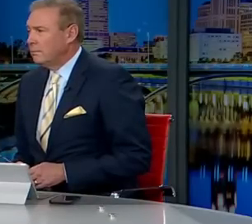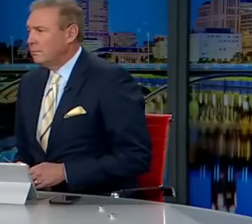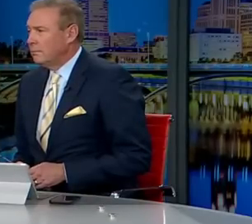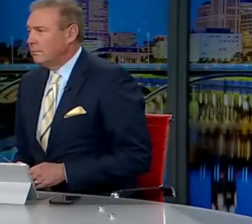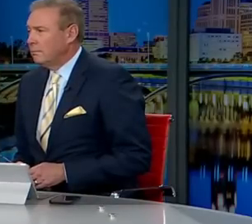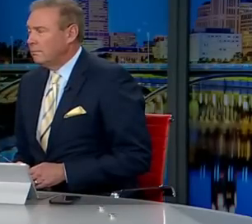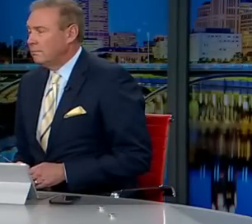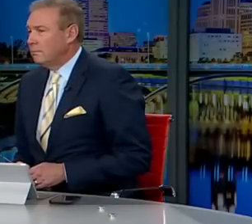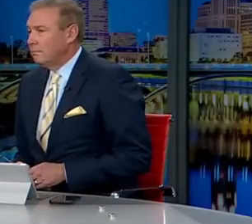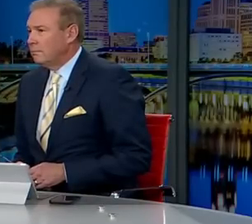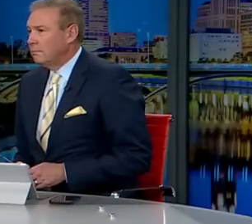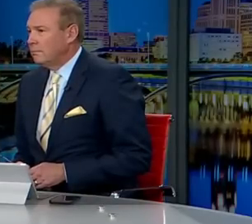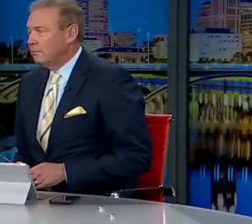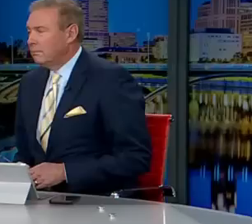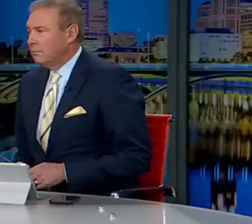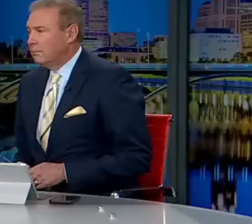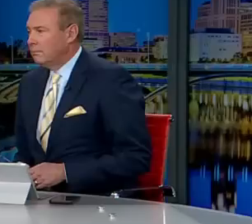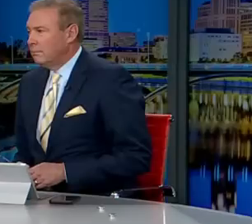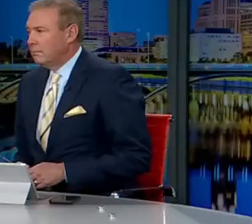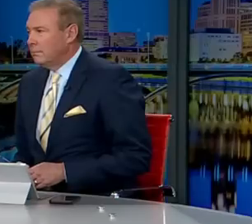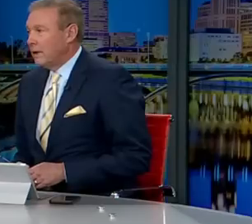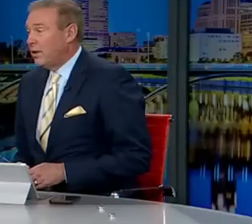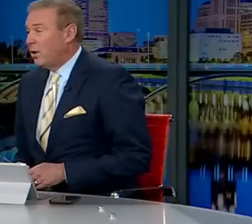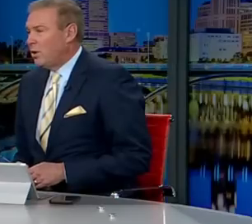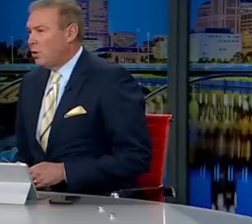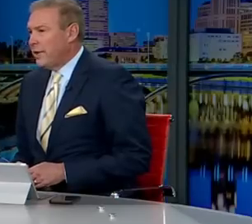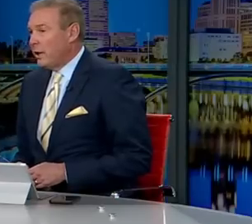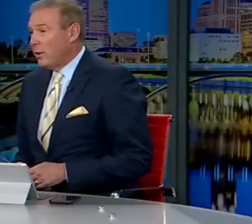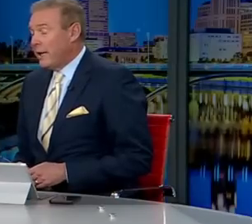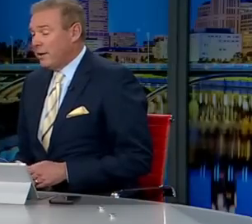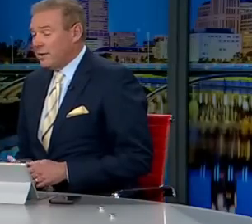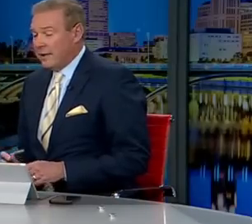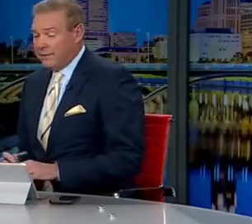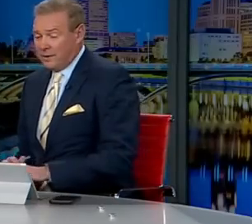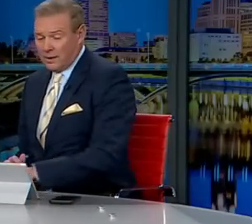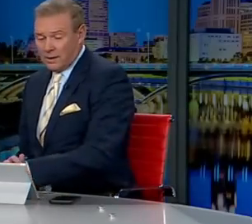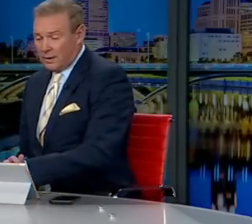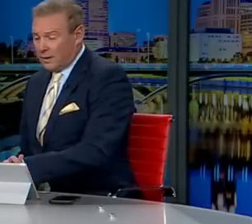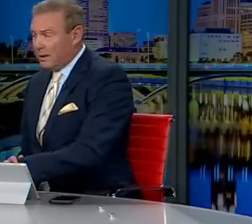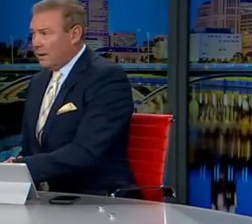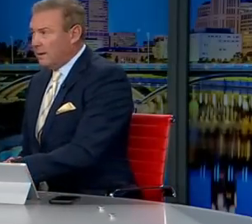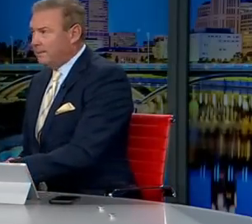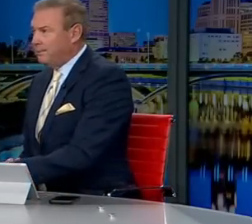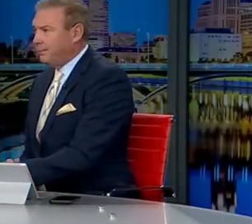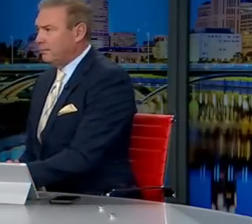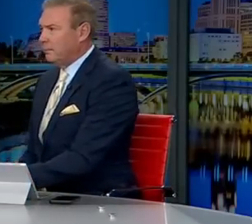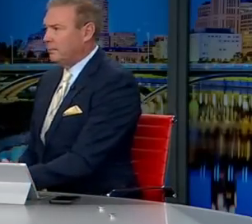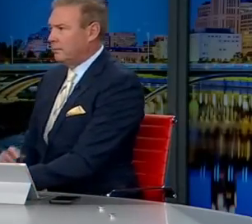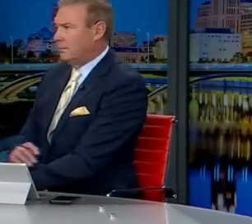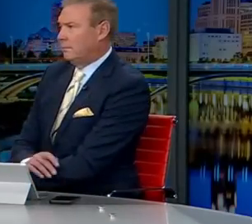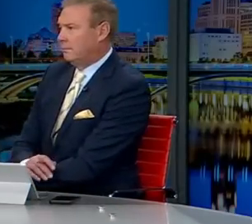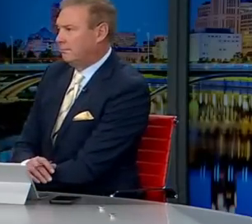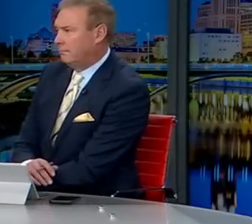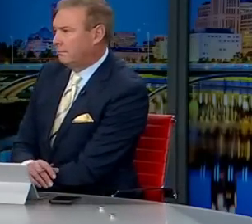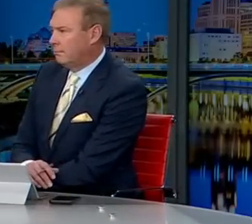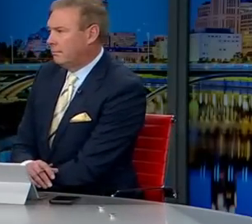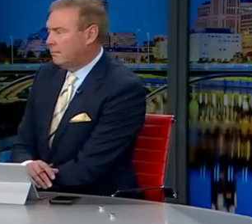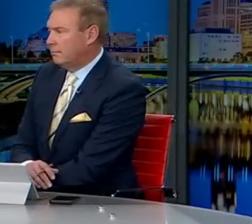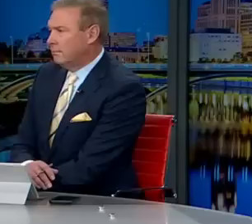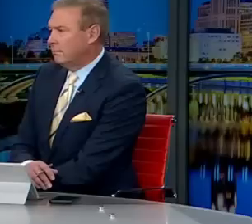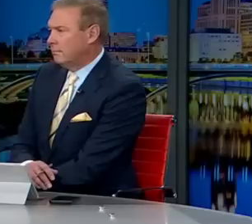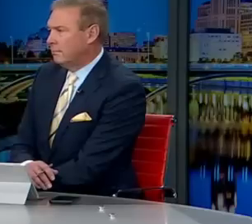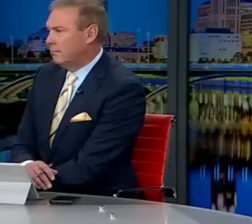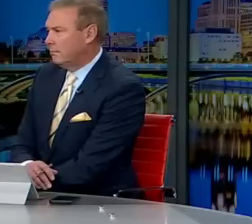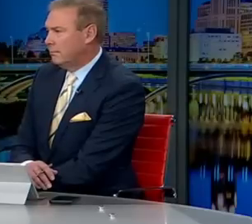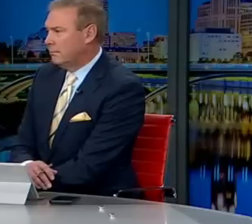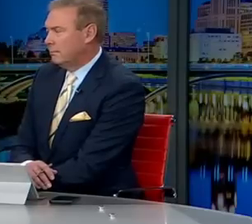out of 88 in the state of Ohio, going purple. And there are no yellow counties left. Going purple, and we've got 3 more that could be, and he said